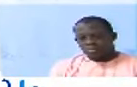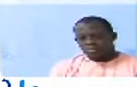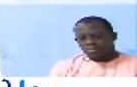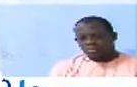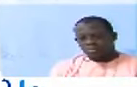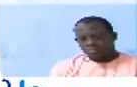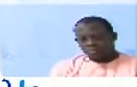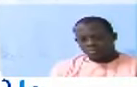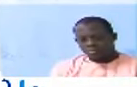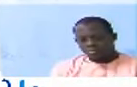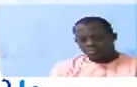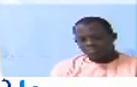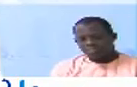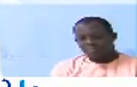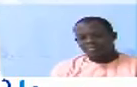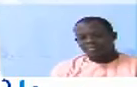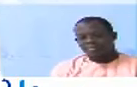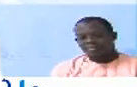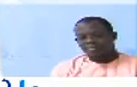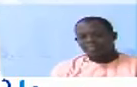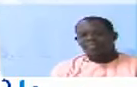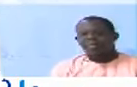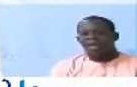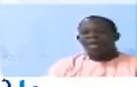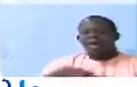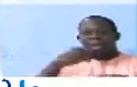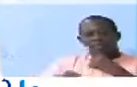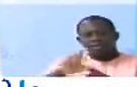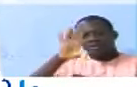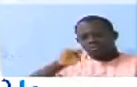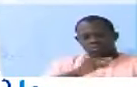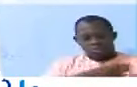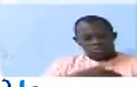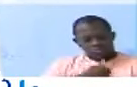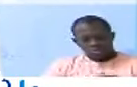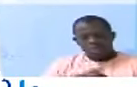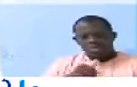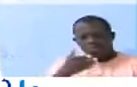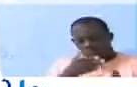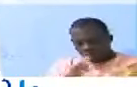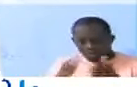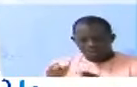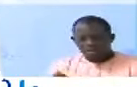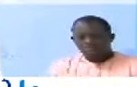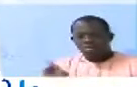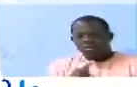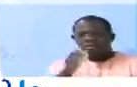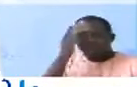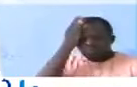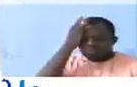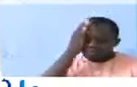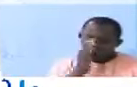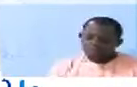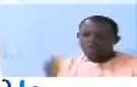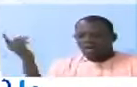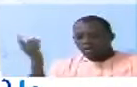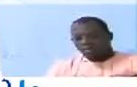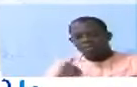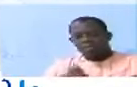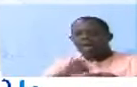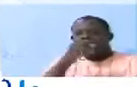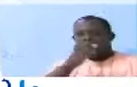After they treated me like that, the serious beating meted on me, when they transferred to the others, in